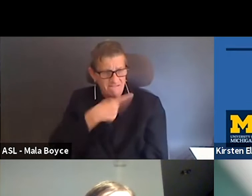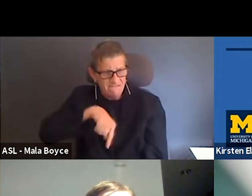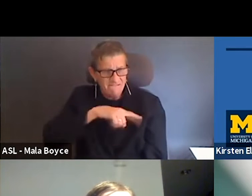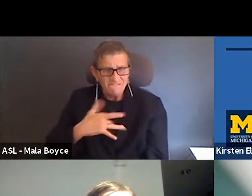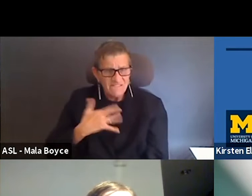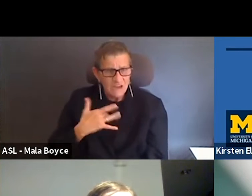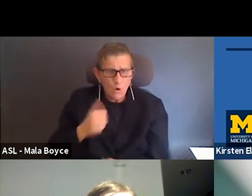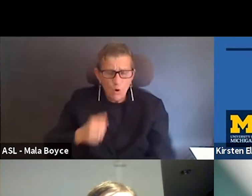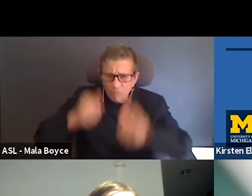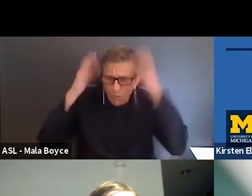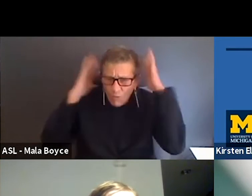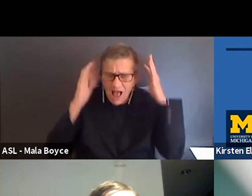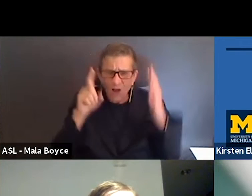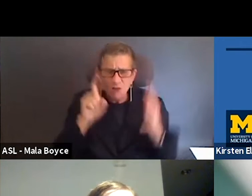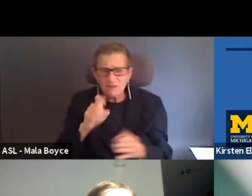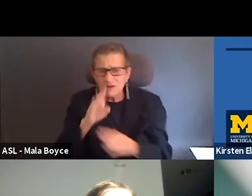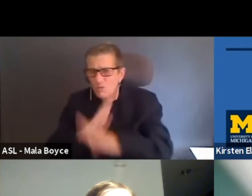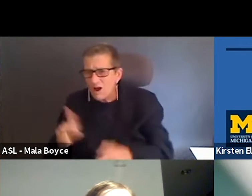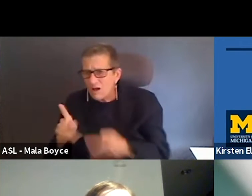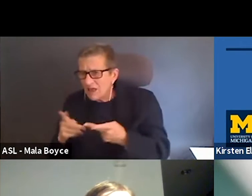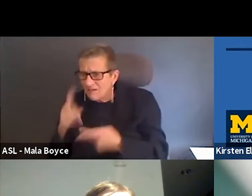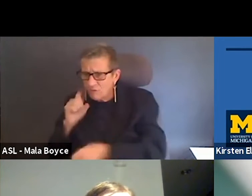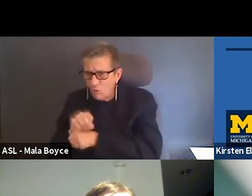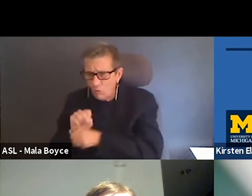need a quiet place to work, we can go there,